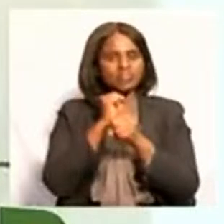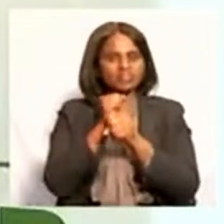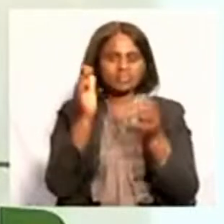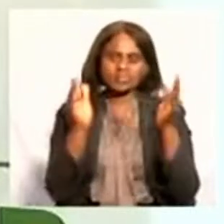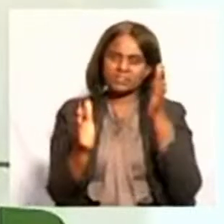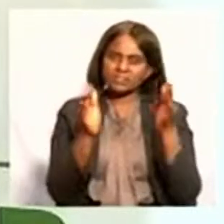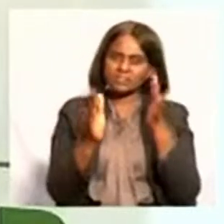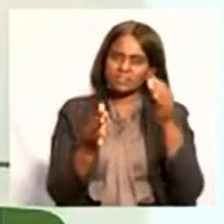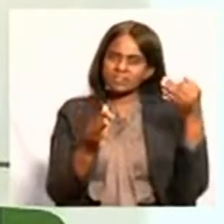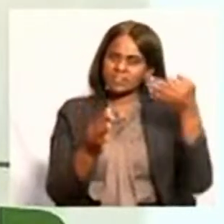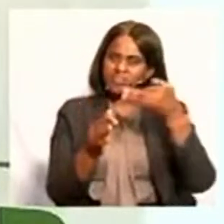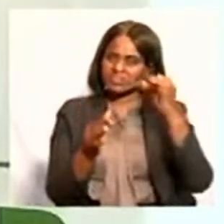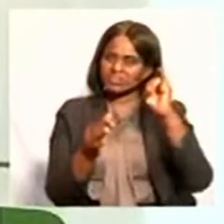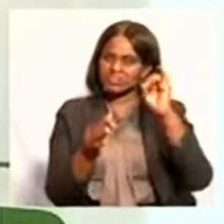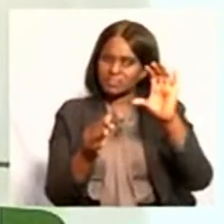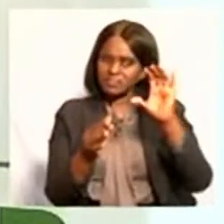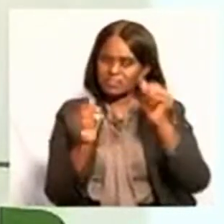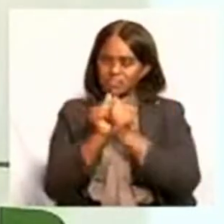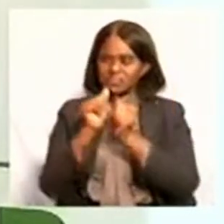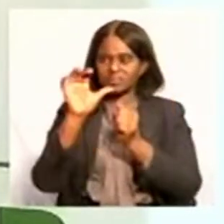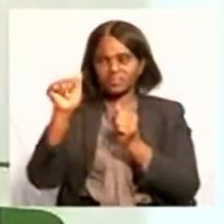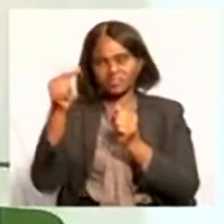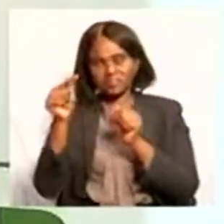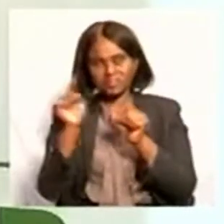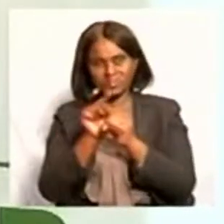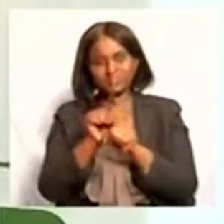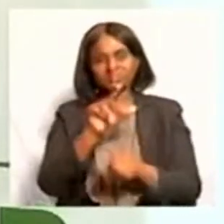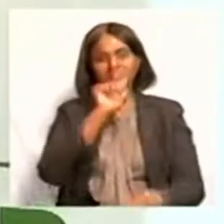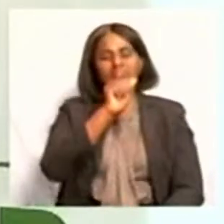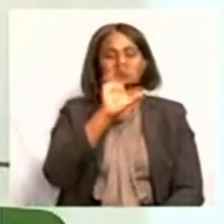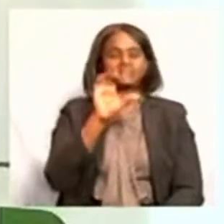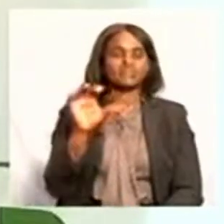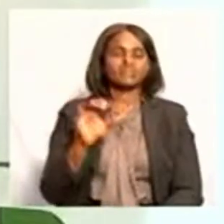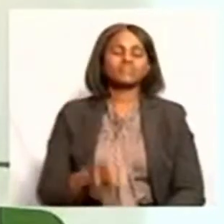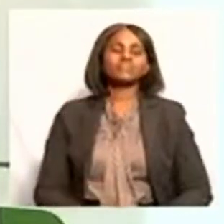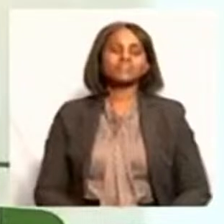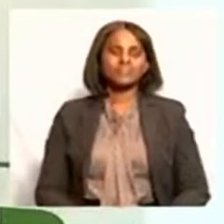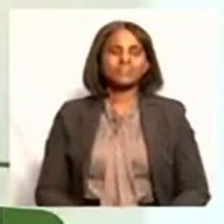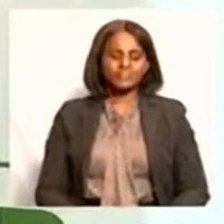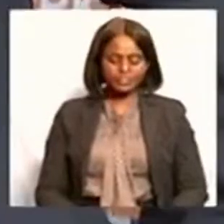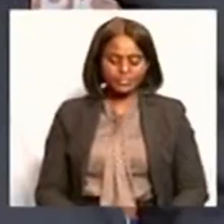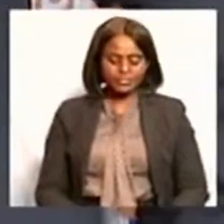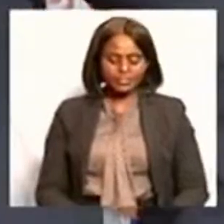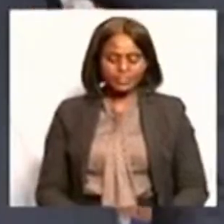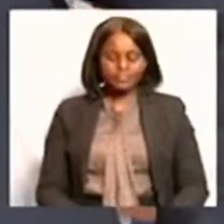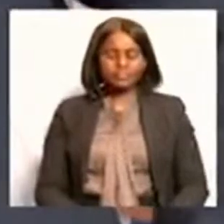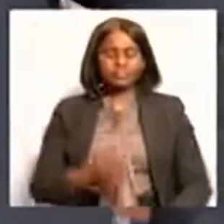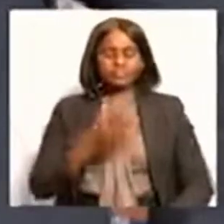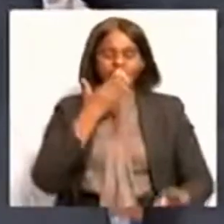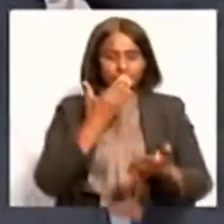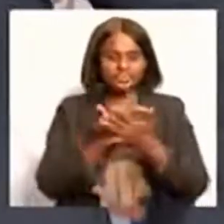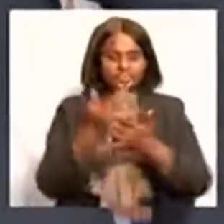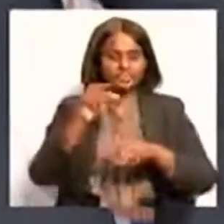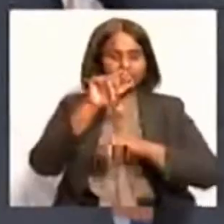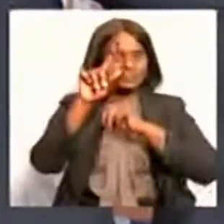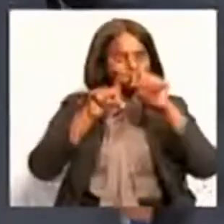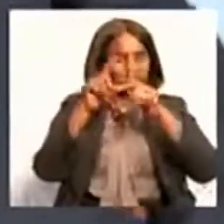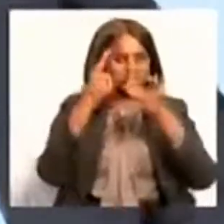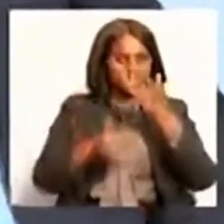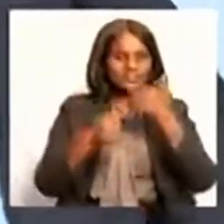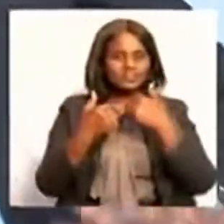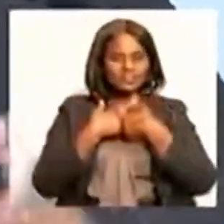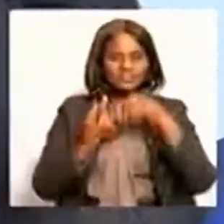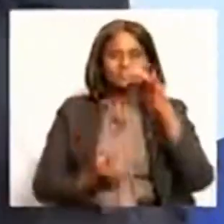between FIC and the Office of the Auditor General as well as SEC. Okay, that's a very good question that has also come up.